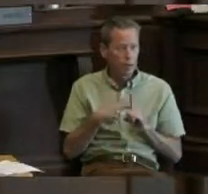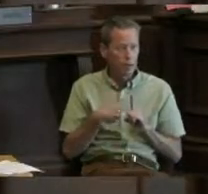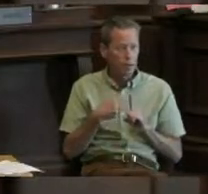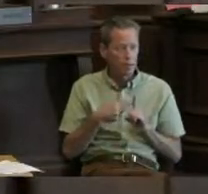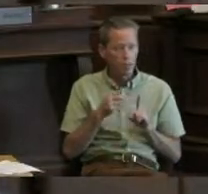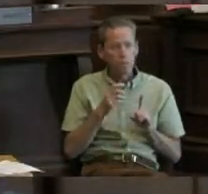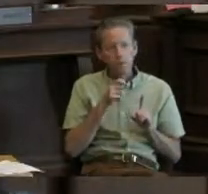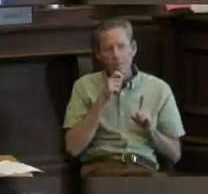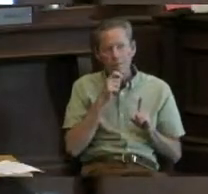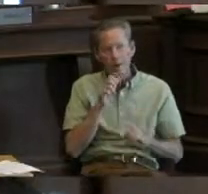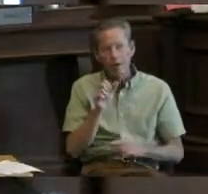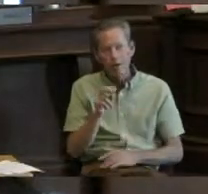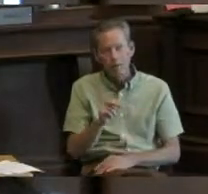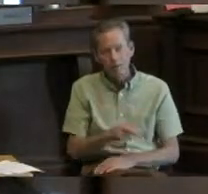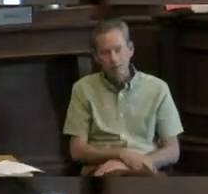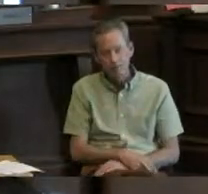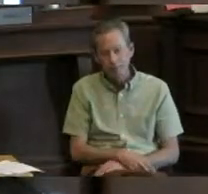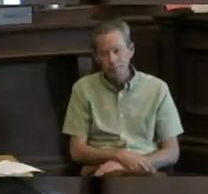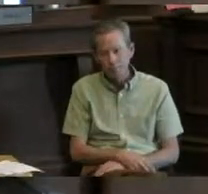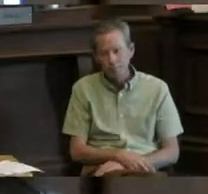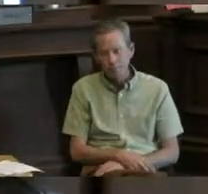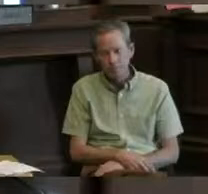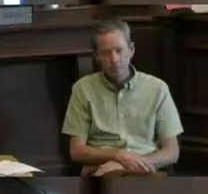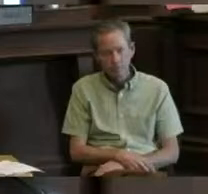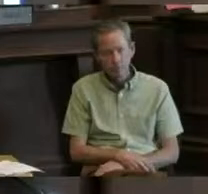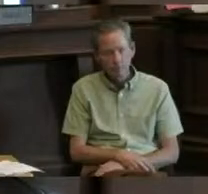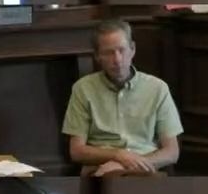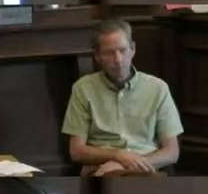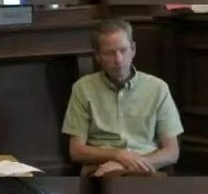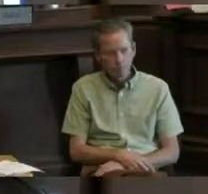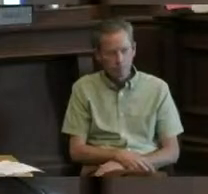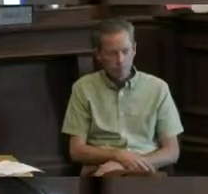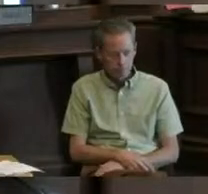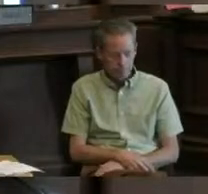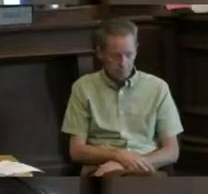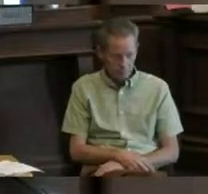Turn on the mic there, Dave. There's somebody help him out with the mic.